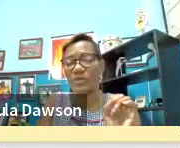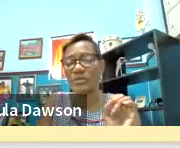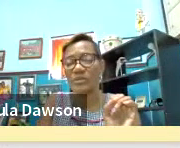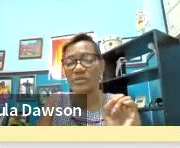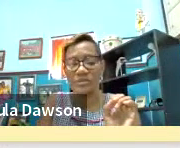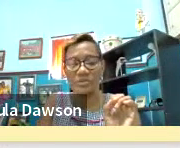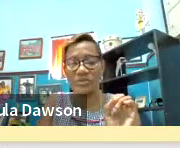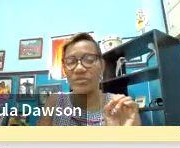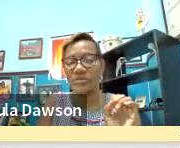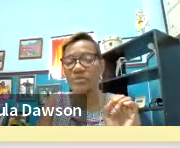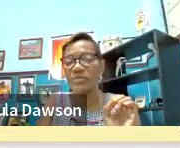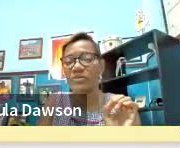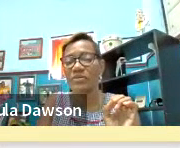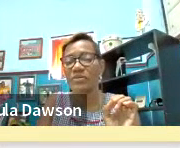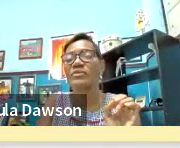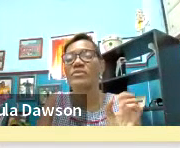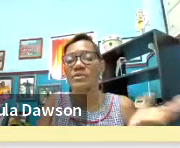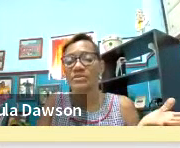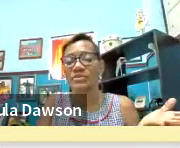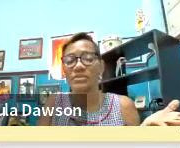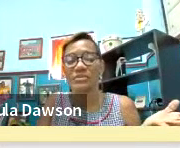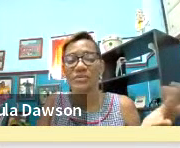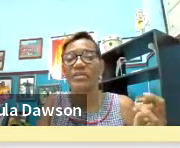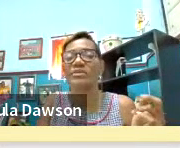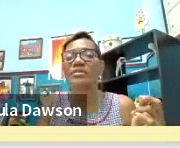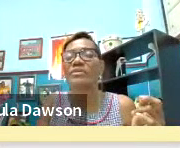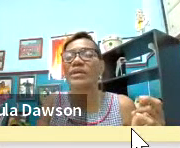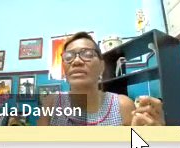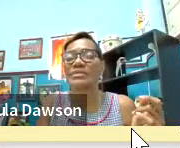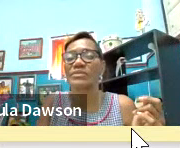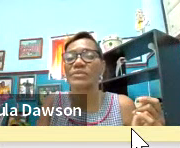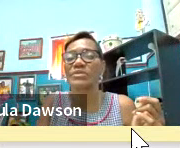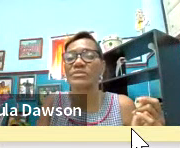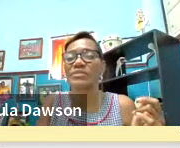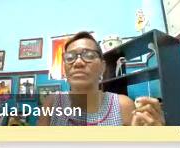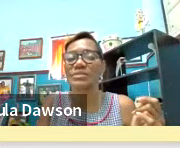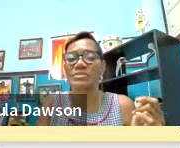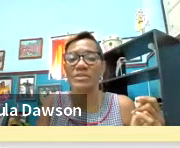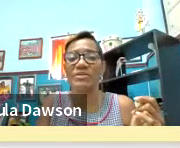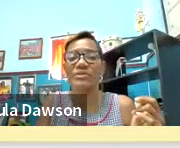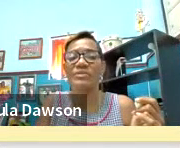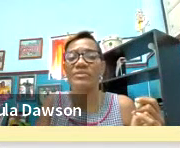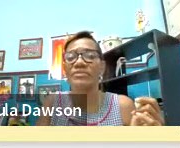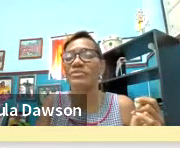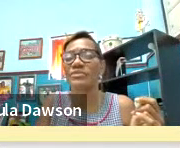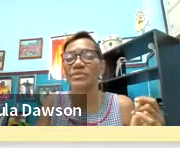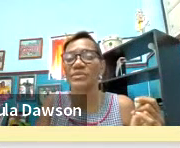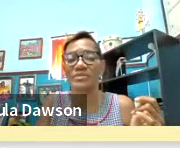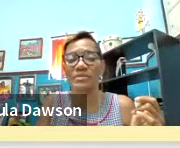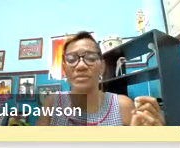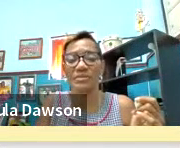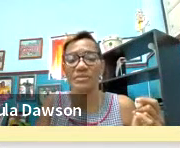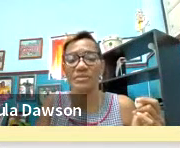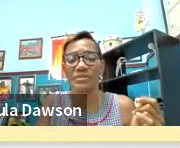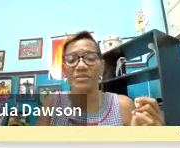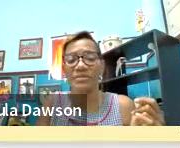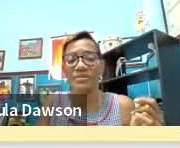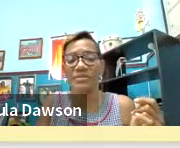I'm trying to get this to go into full screen. Why doesn't it go? 1 second, please. I'm trying to go into full screen.